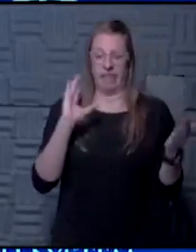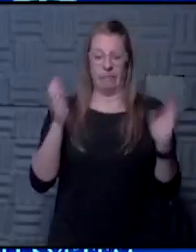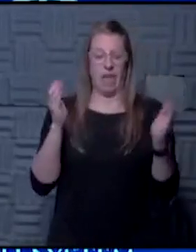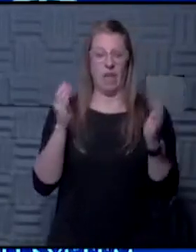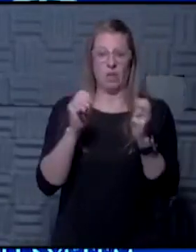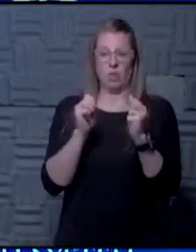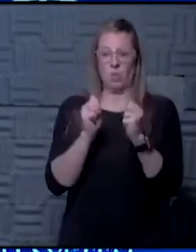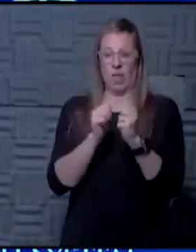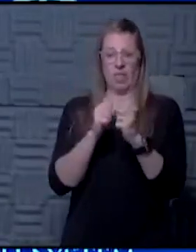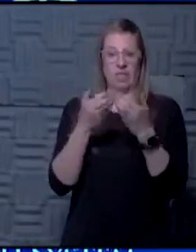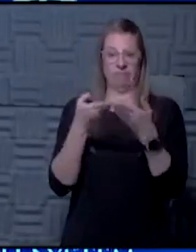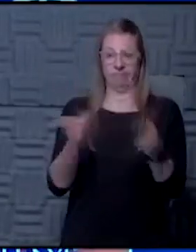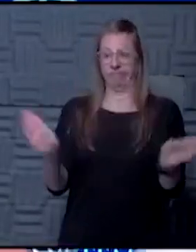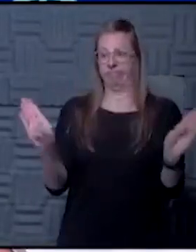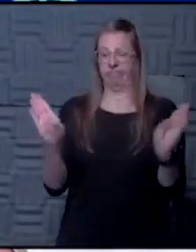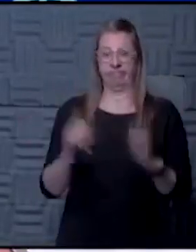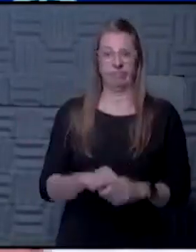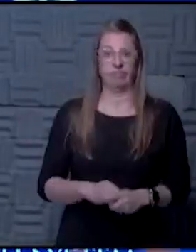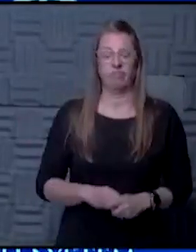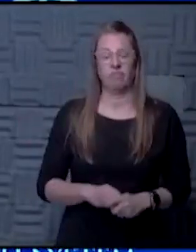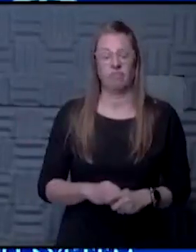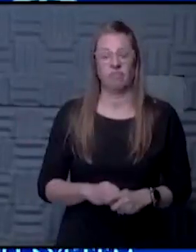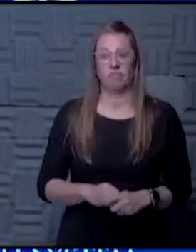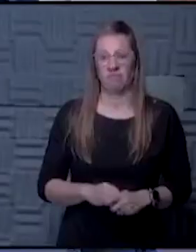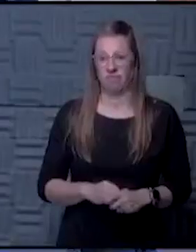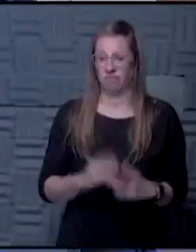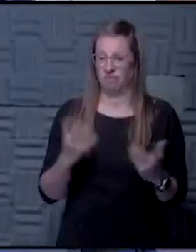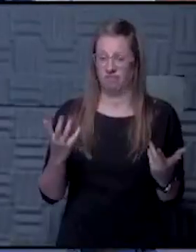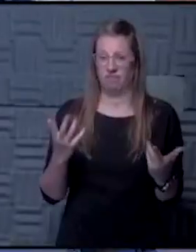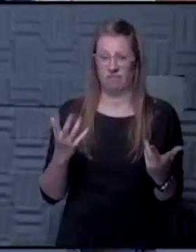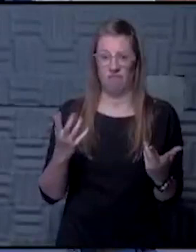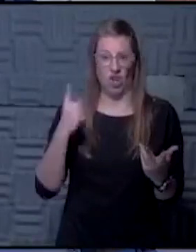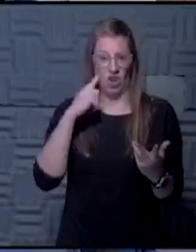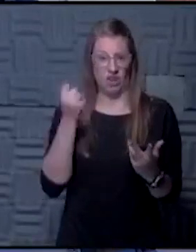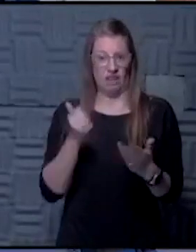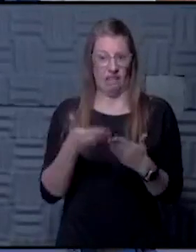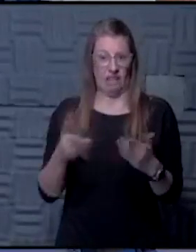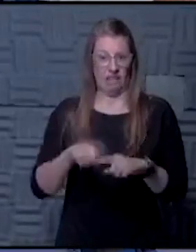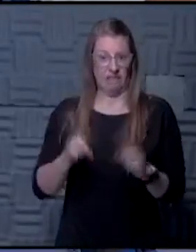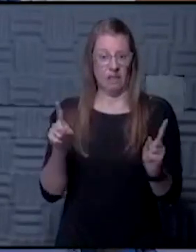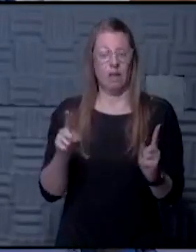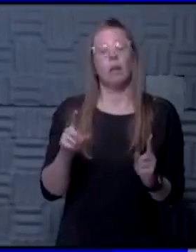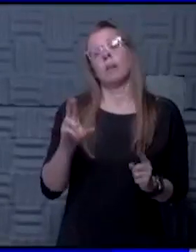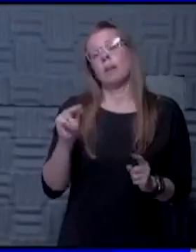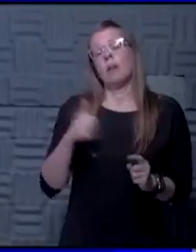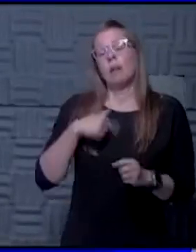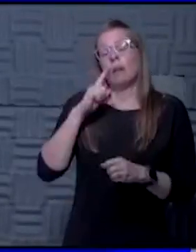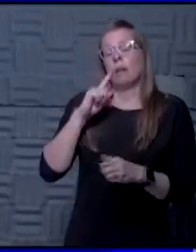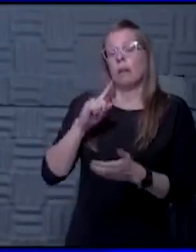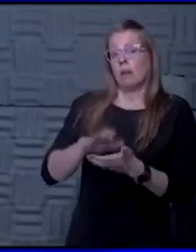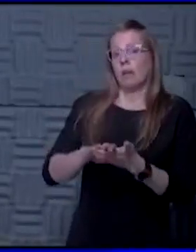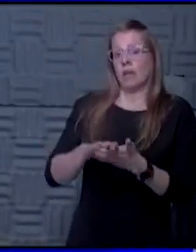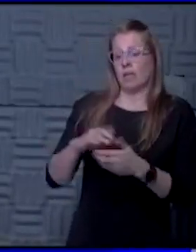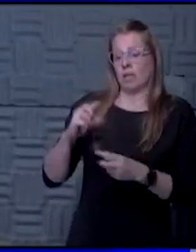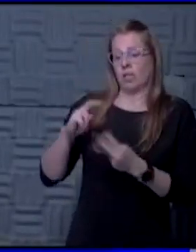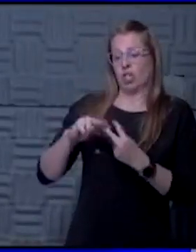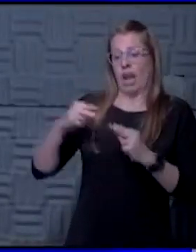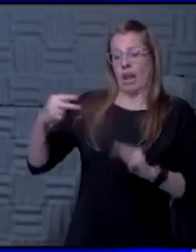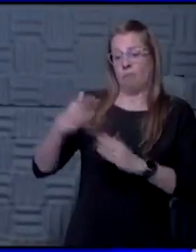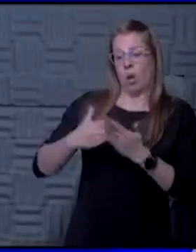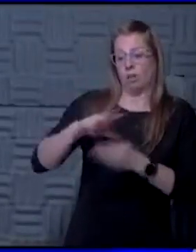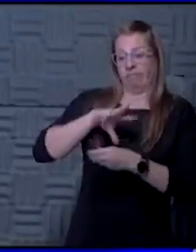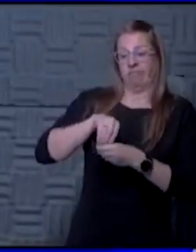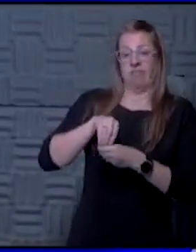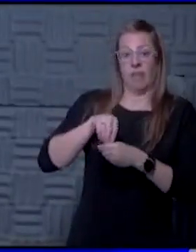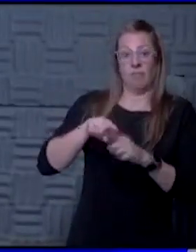to the grand scheme of things. So I don't know. Have you heard anything different than that? No, I would agree. I believe there probably are genetic components, but they aren't